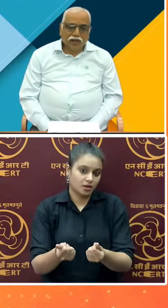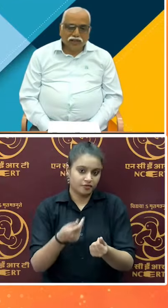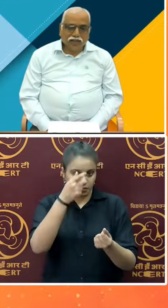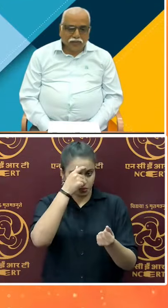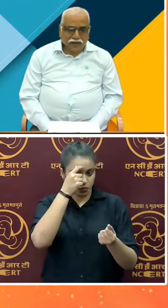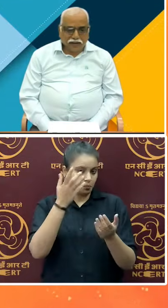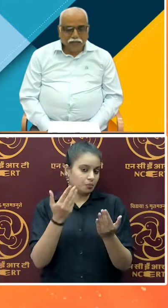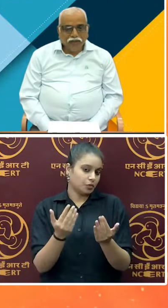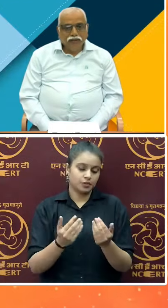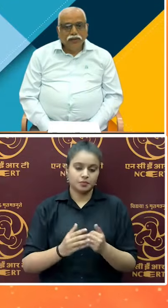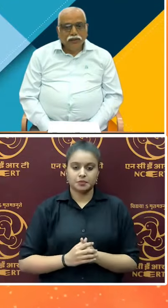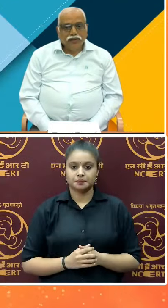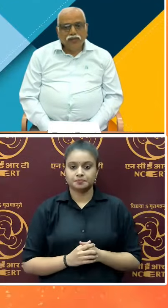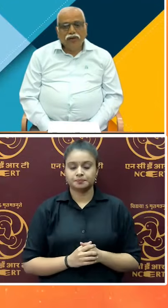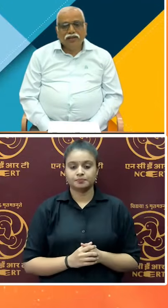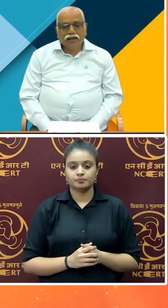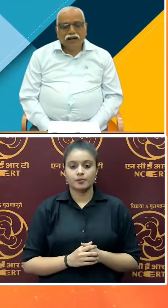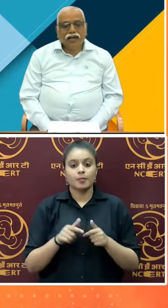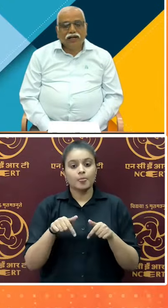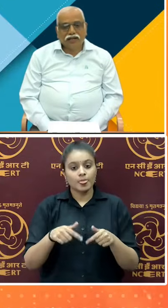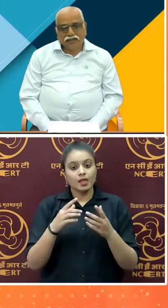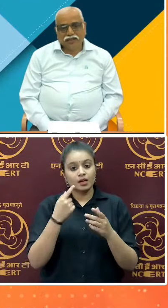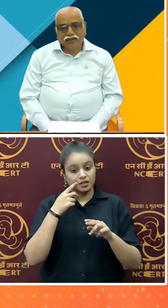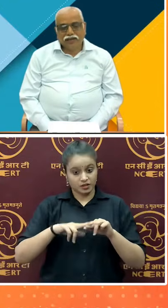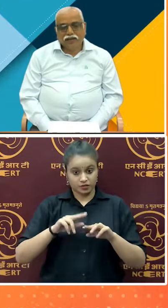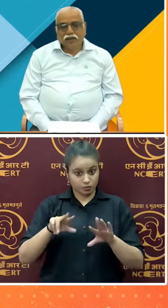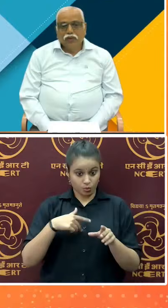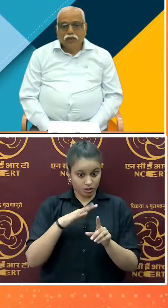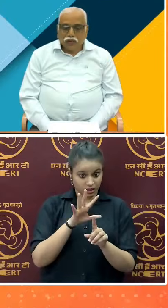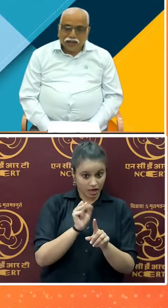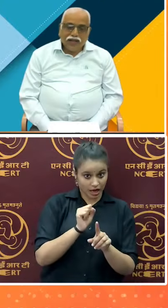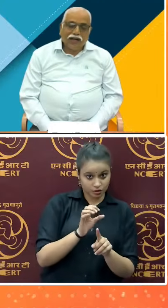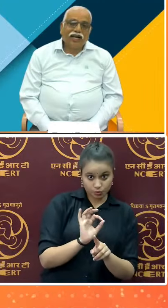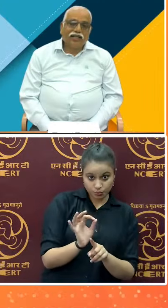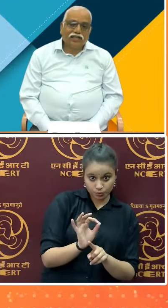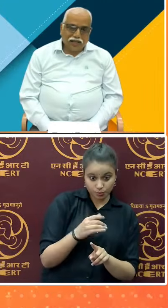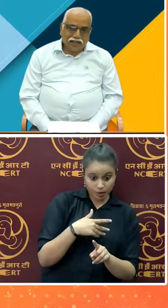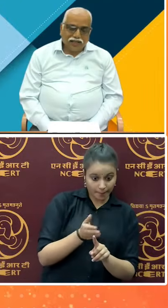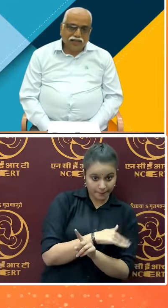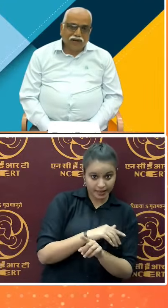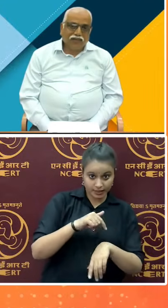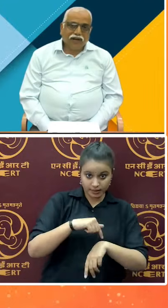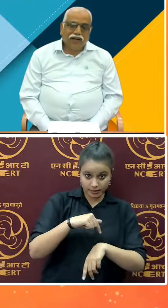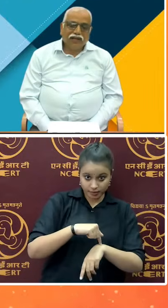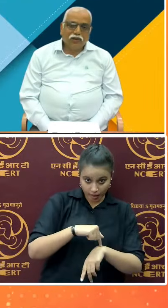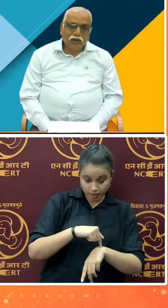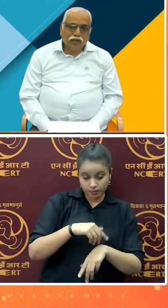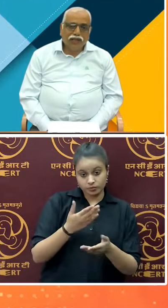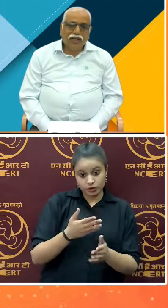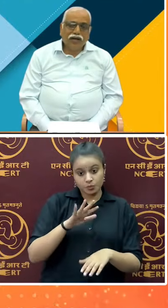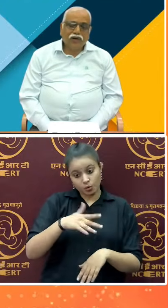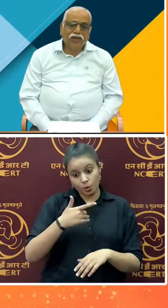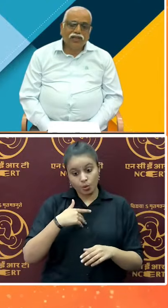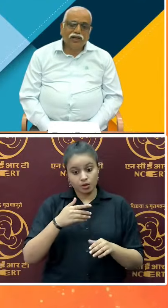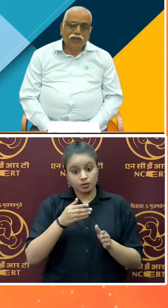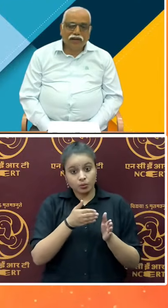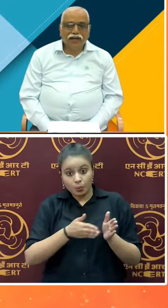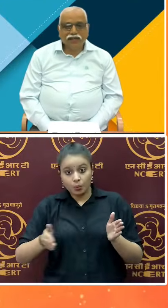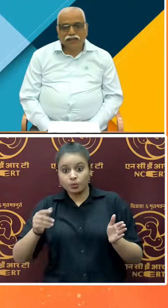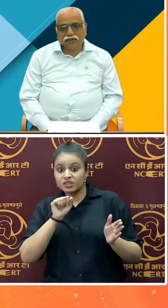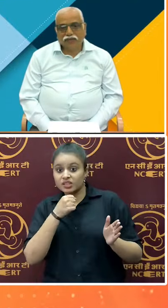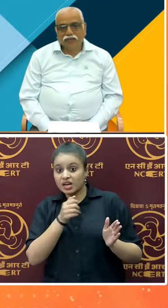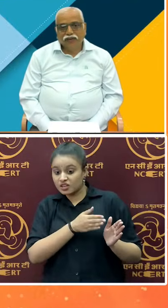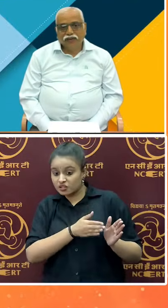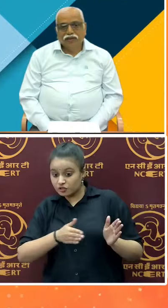that adolescent period. So if it is not addressed at that stage itself and during the adolescent